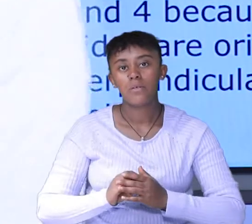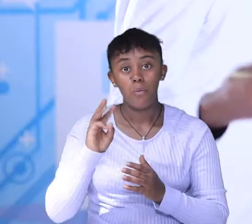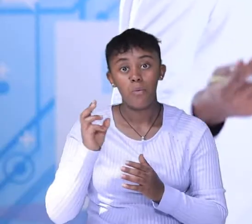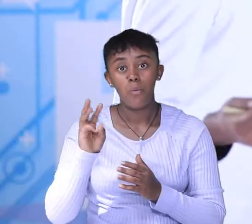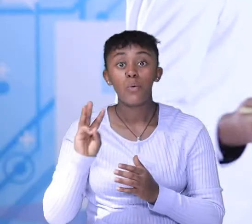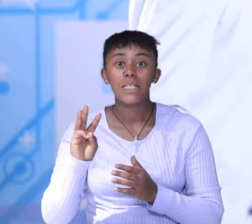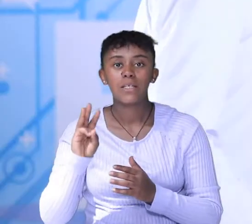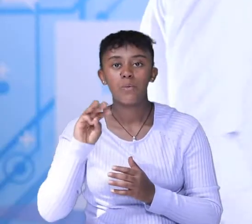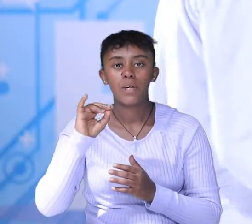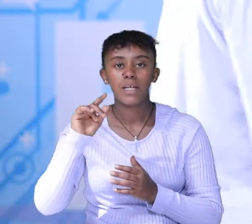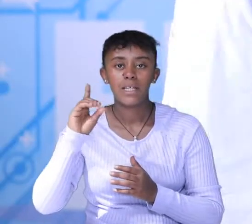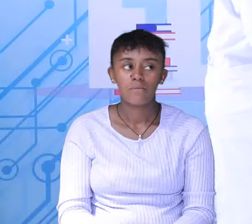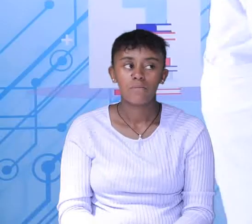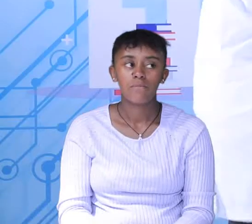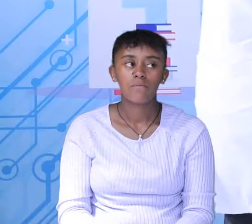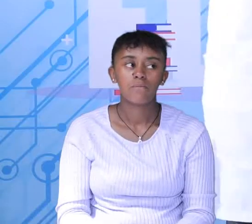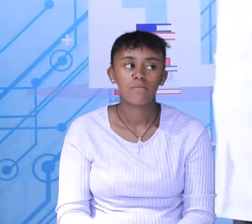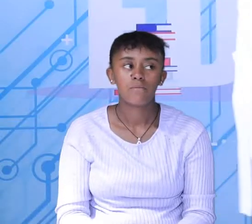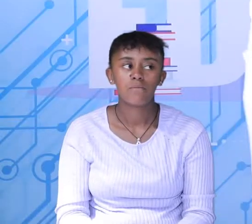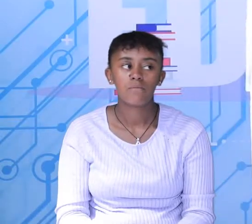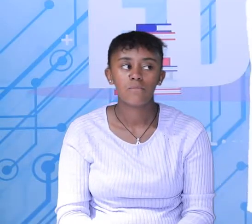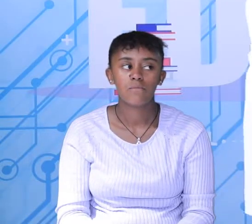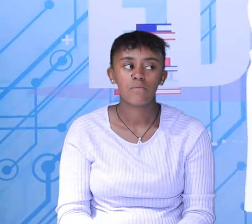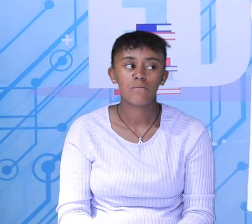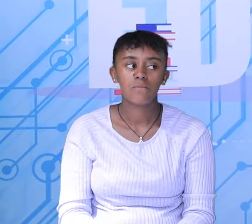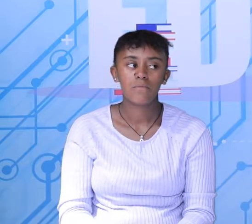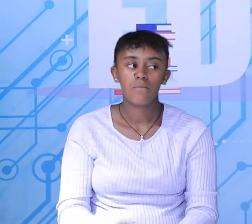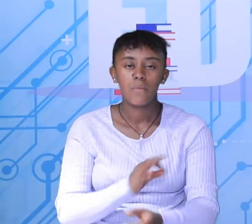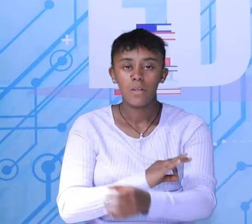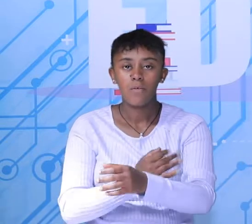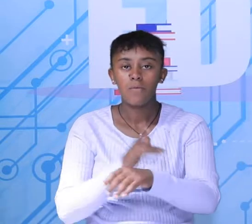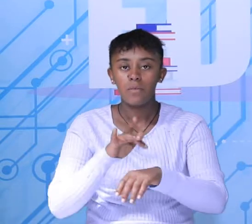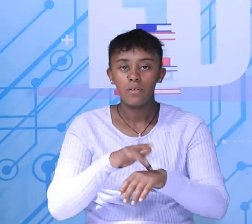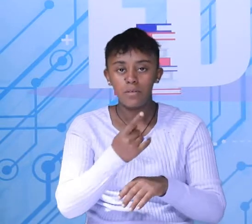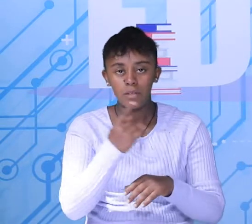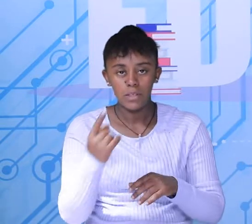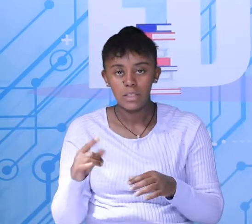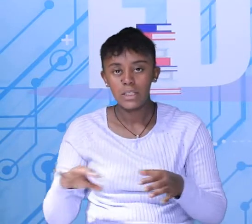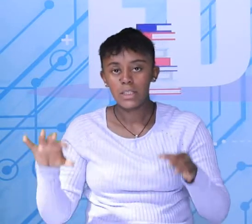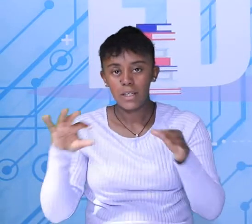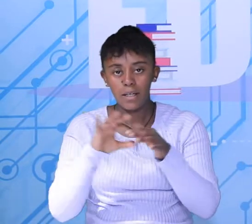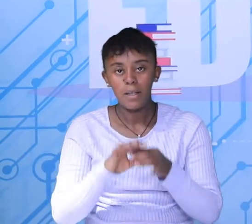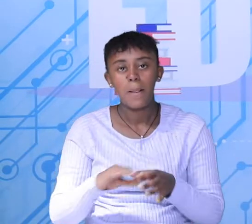sine what? Sine 90. In this case, the